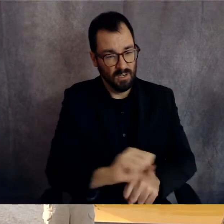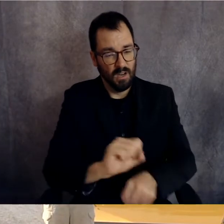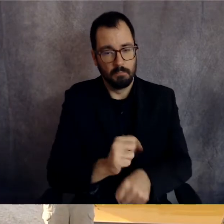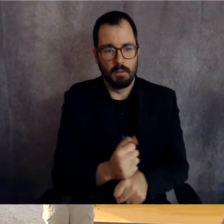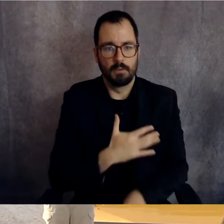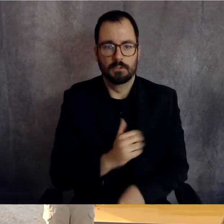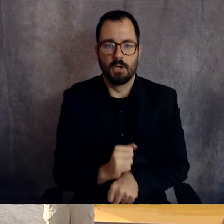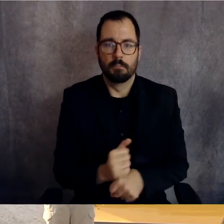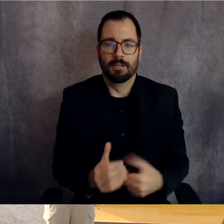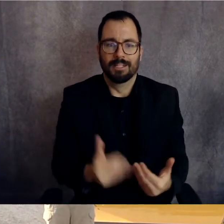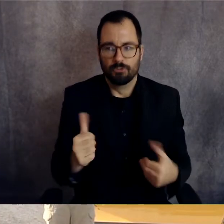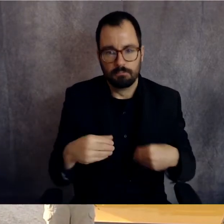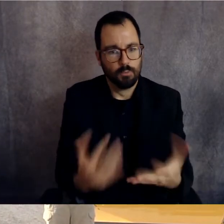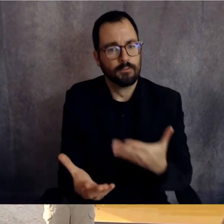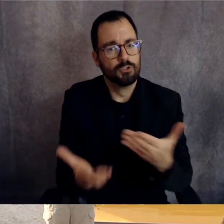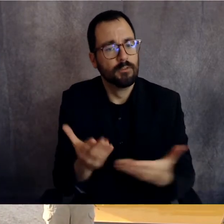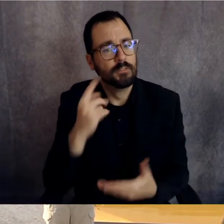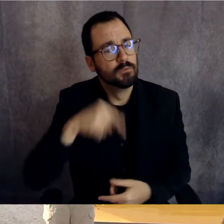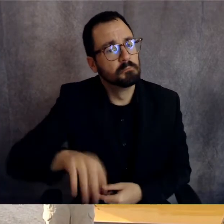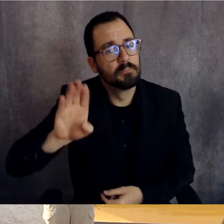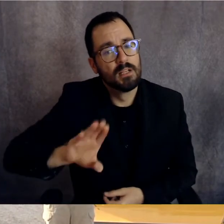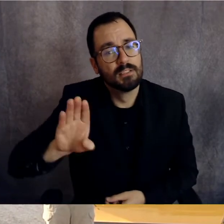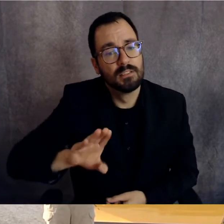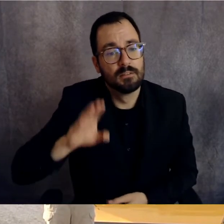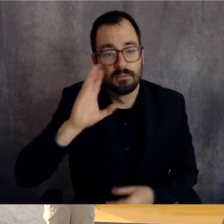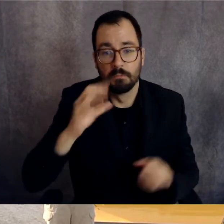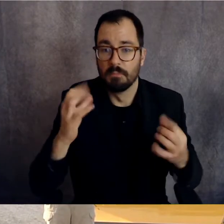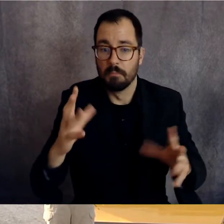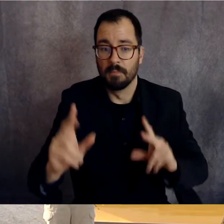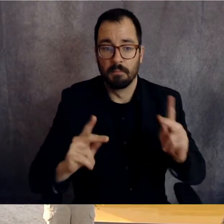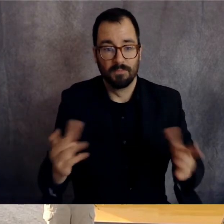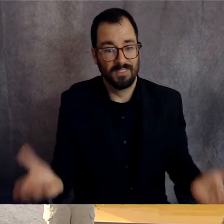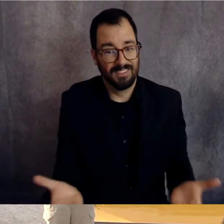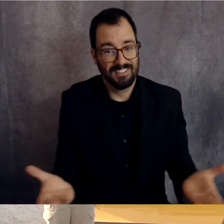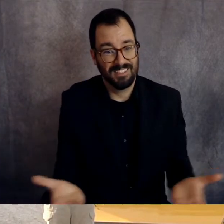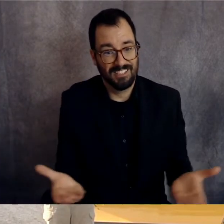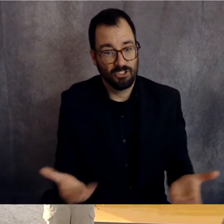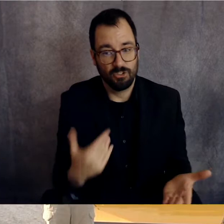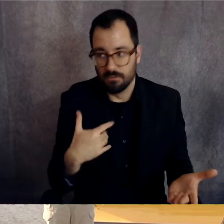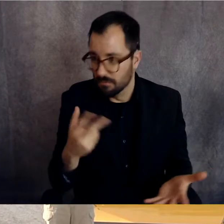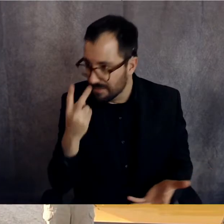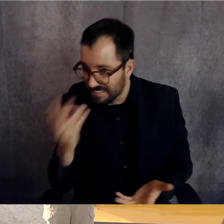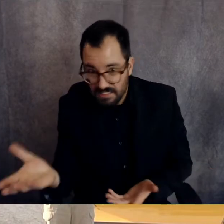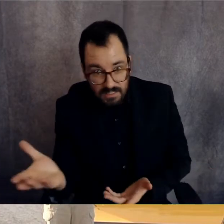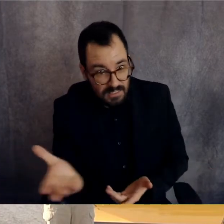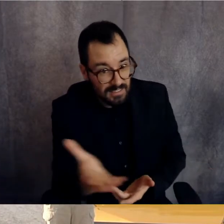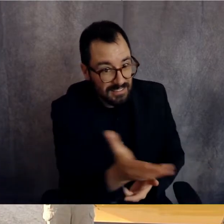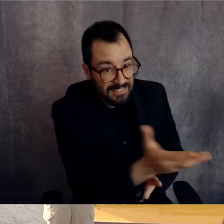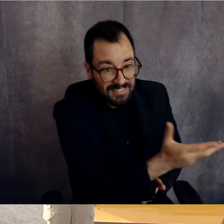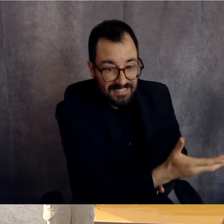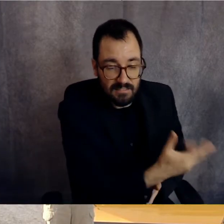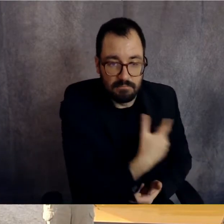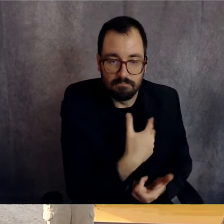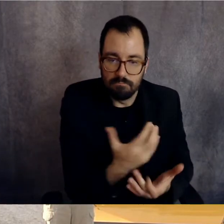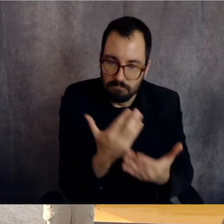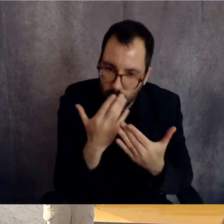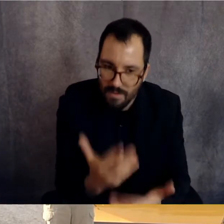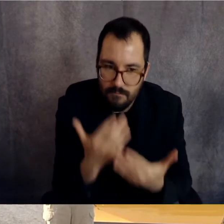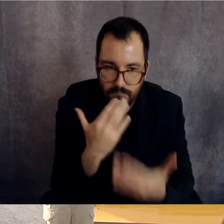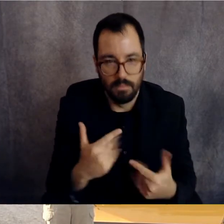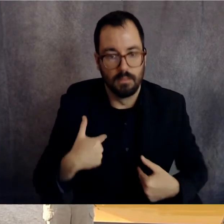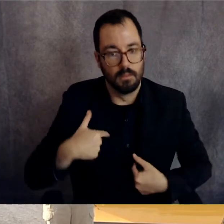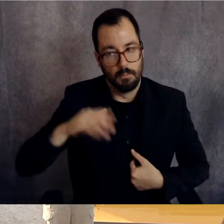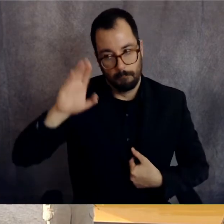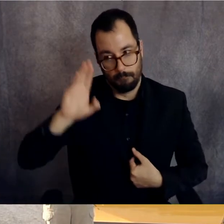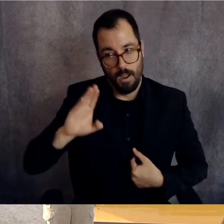on behalf of the people of Boston. I know many of the people aren't here. So the folks that are here, I want you to make sure you go out and tell everyone you see today how grateful the mayor of the city of